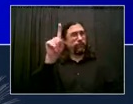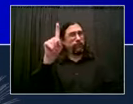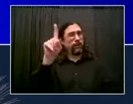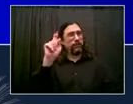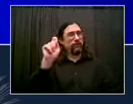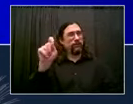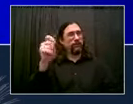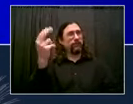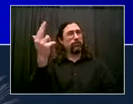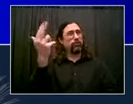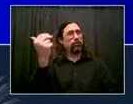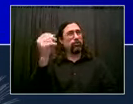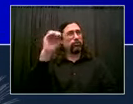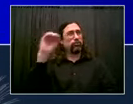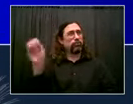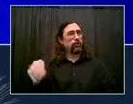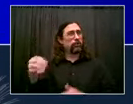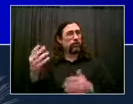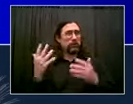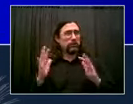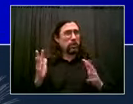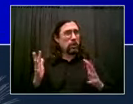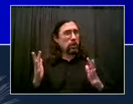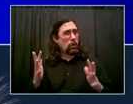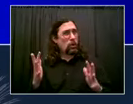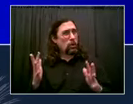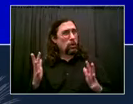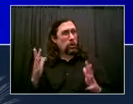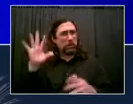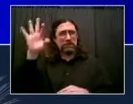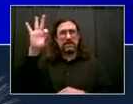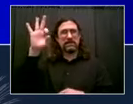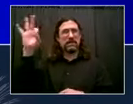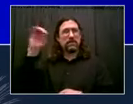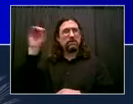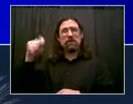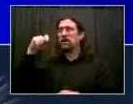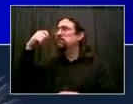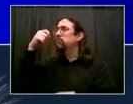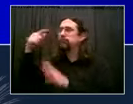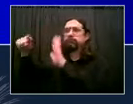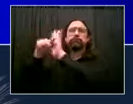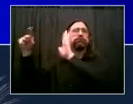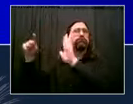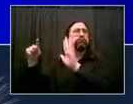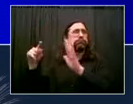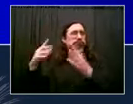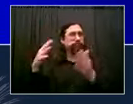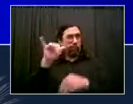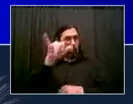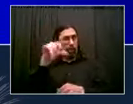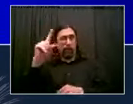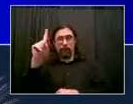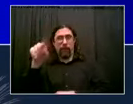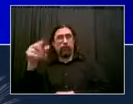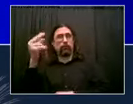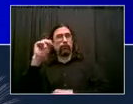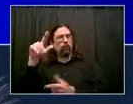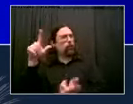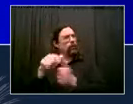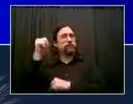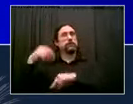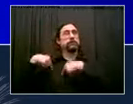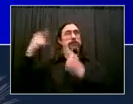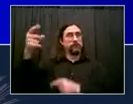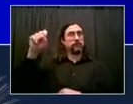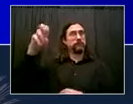everyone's going out, getting vaccinated, doing the right thing. This is an 8-month low, and this is a great, great sign for where we're